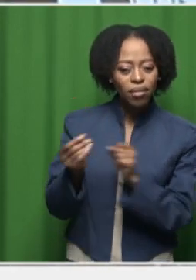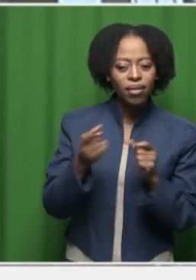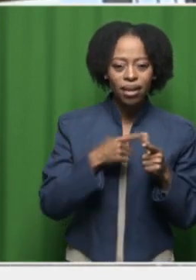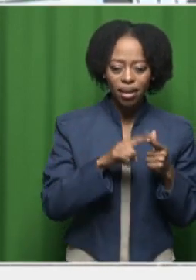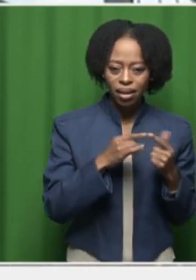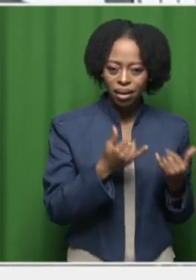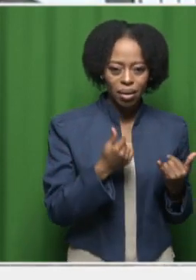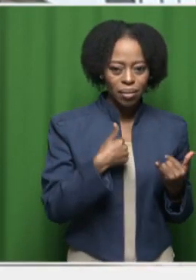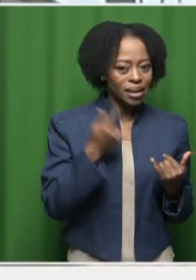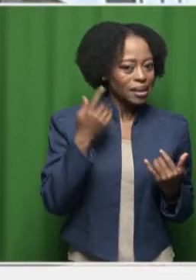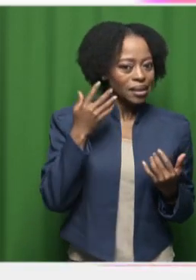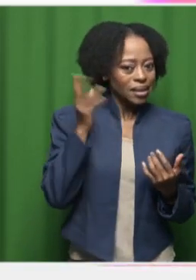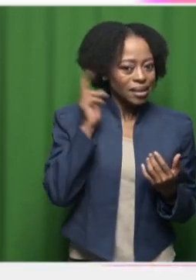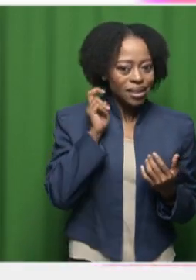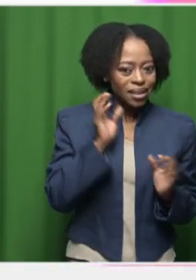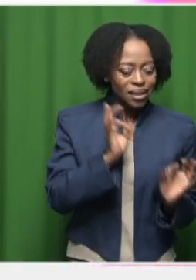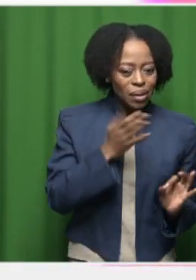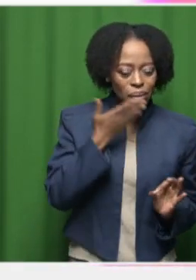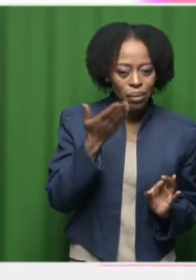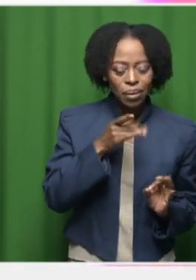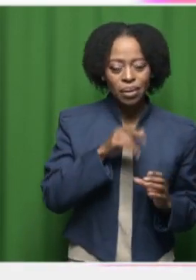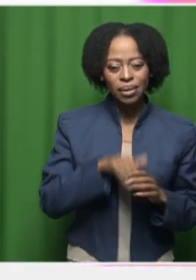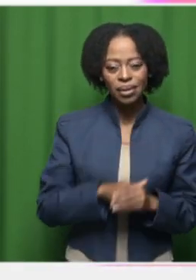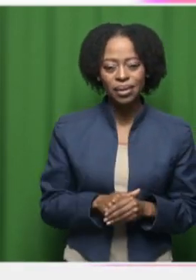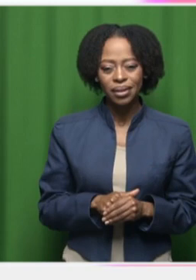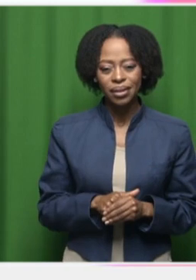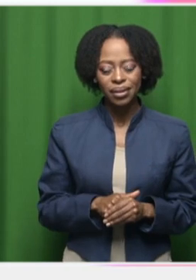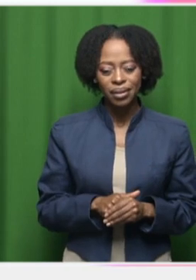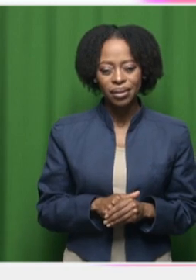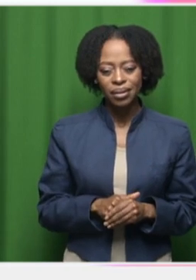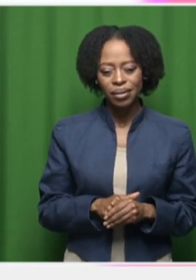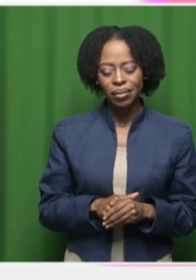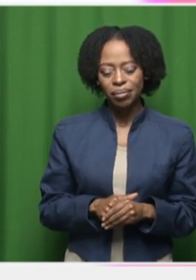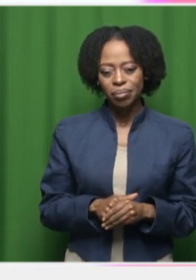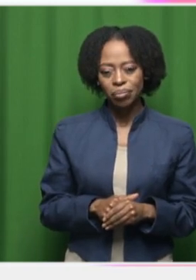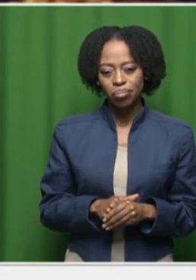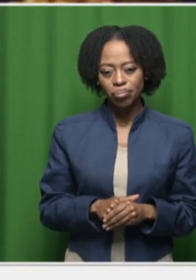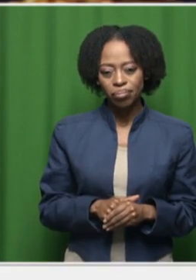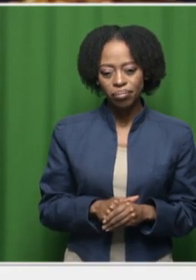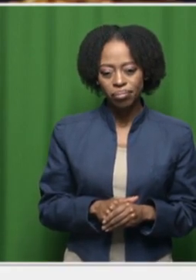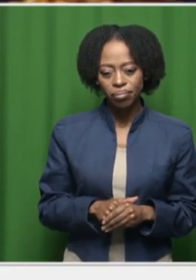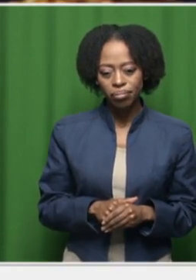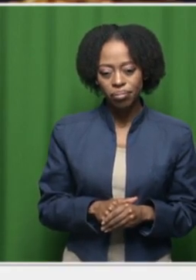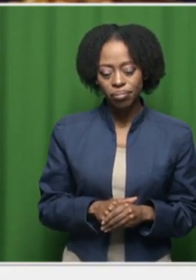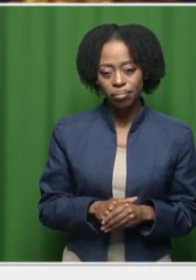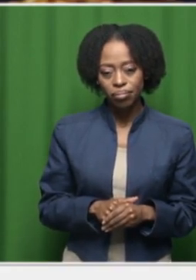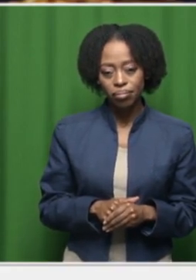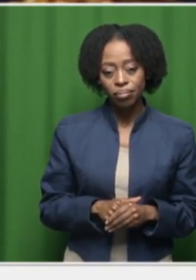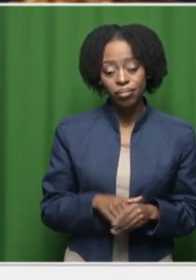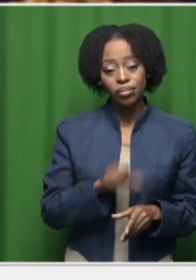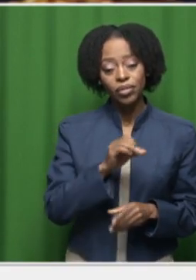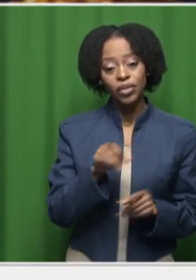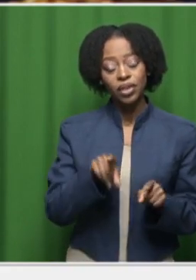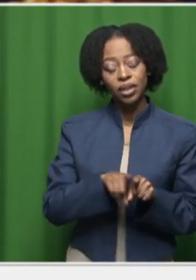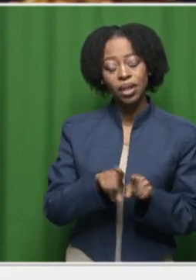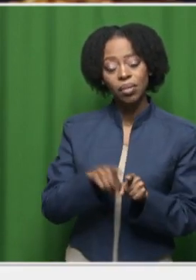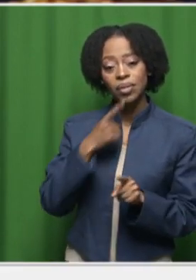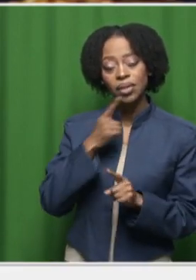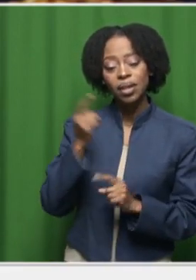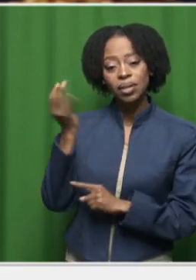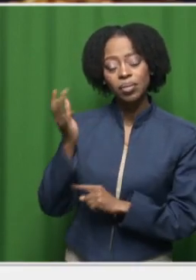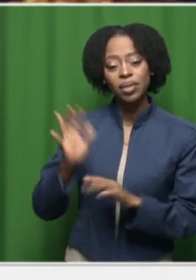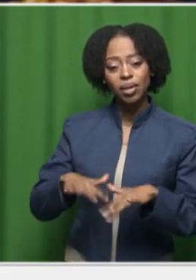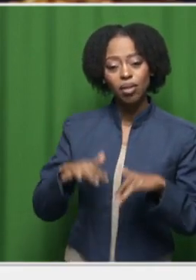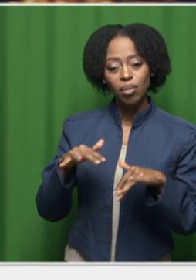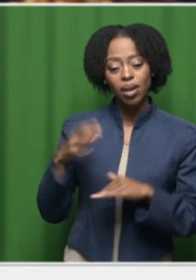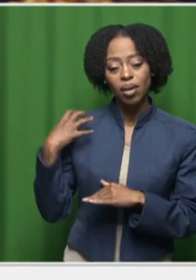was definitely the Constitutional Court in appointing. So you've also cited the Speaker of Parliament, the Minister